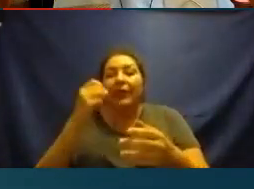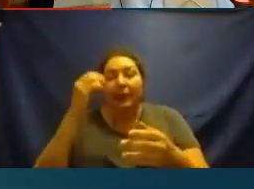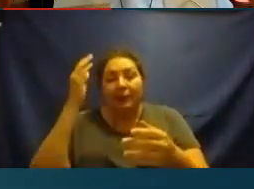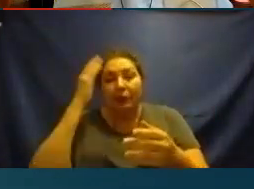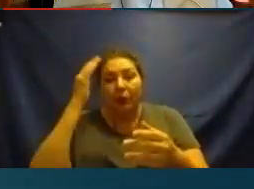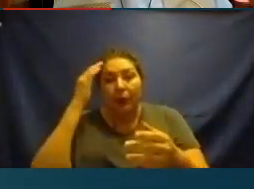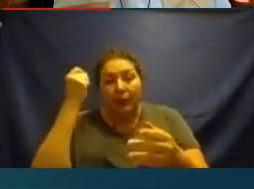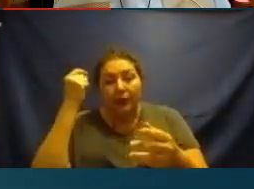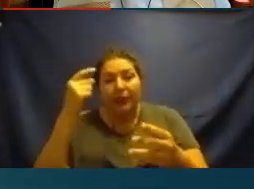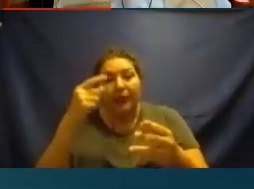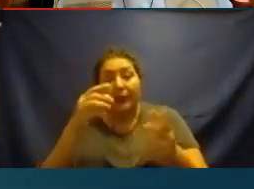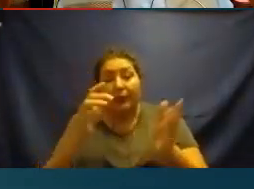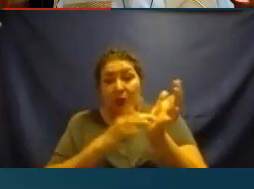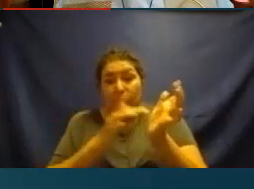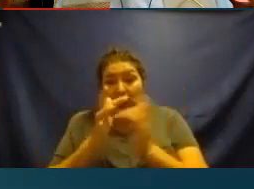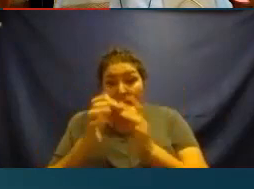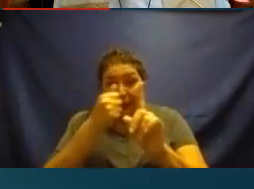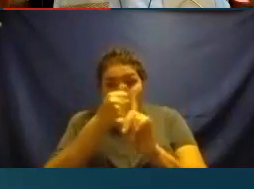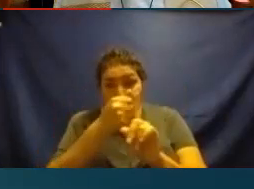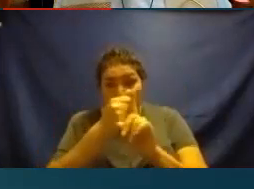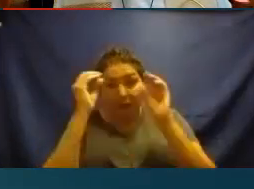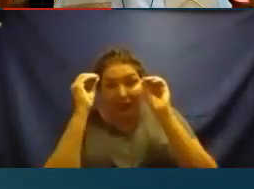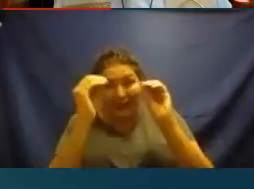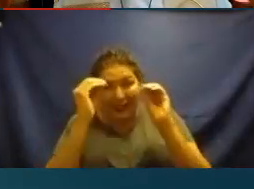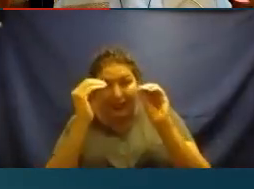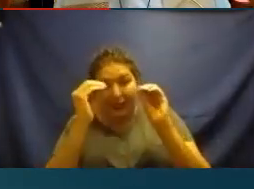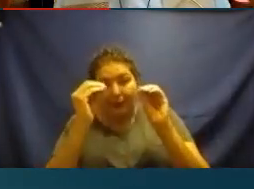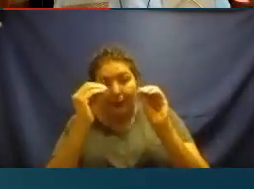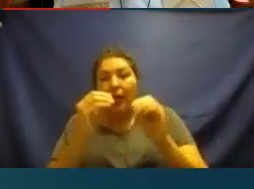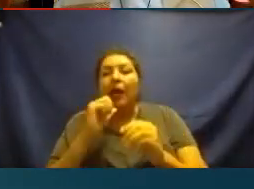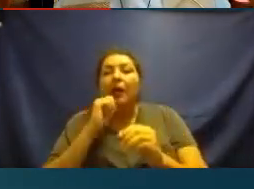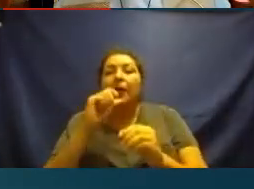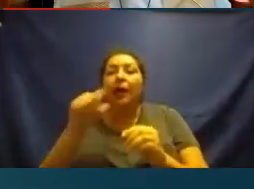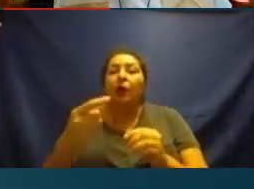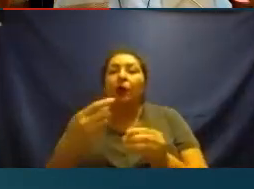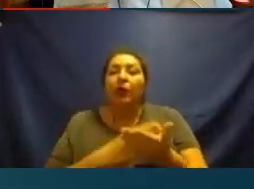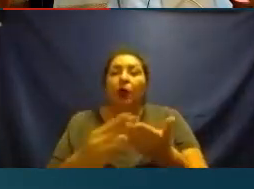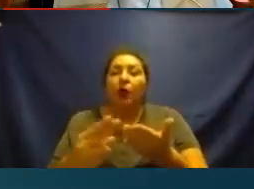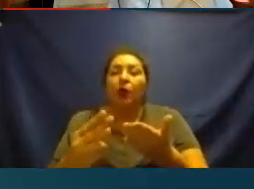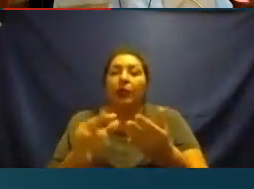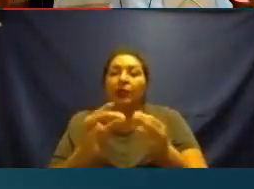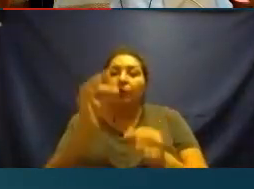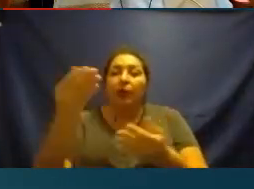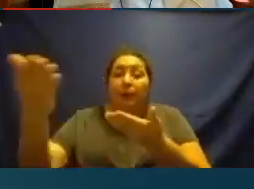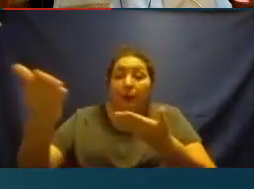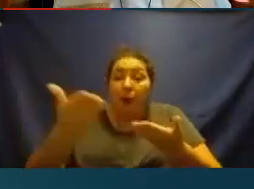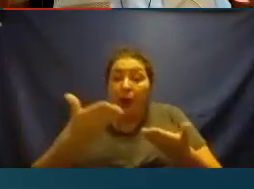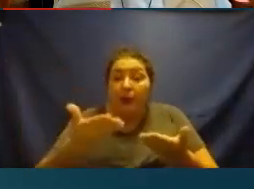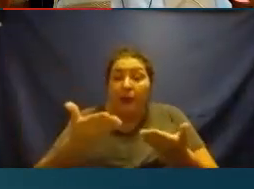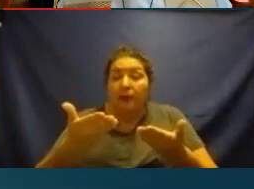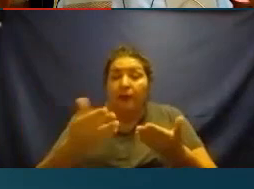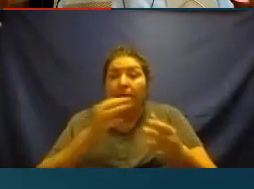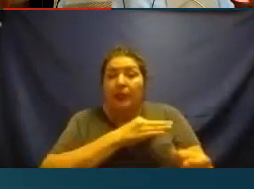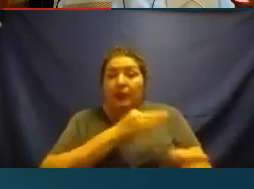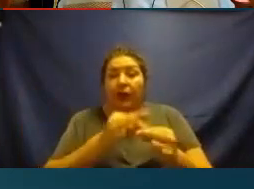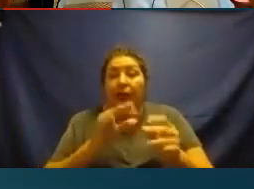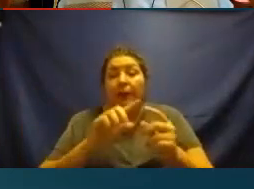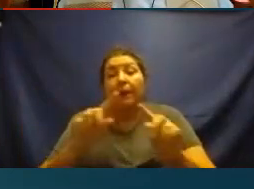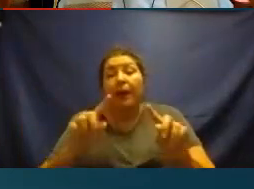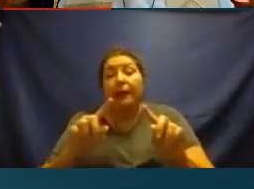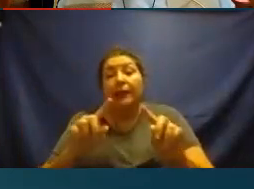had taught them. Not only did the Holy Spirit bring them to faith, but they became an example